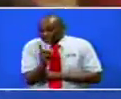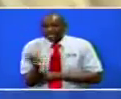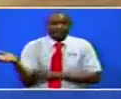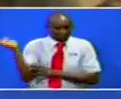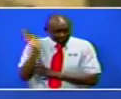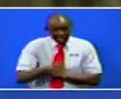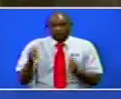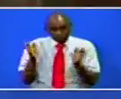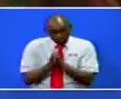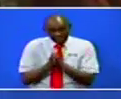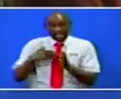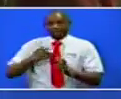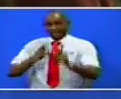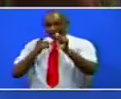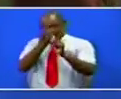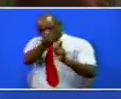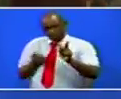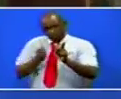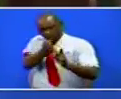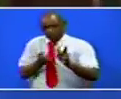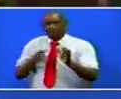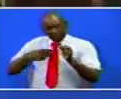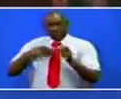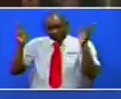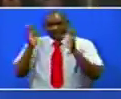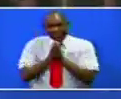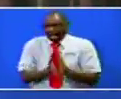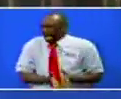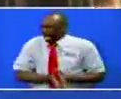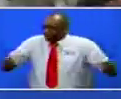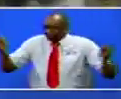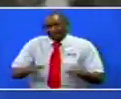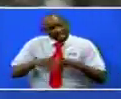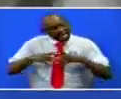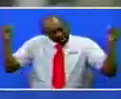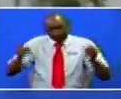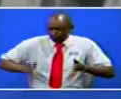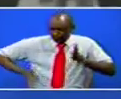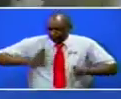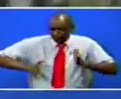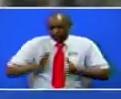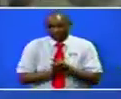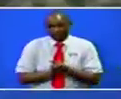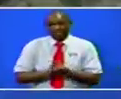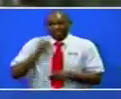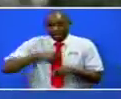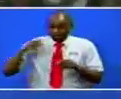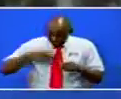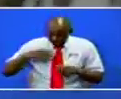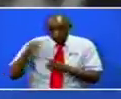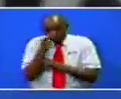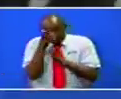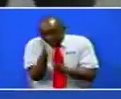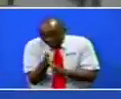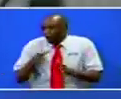armed with a cocked gun forcing those who had attended the meeting to scamp up for their safety the journalist present